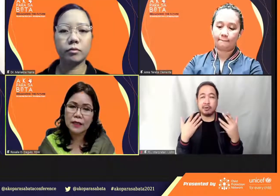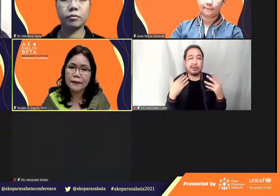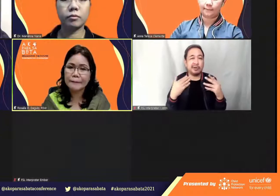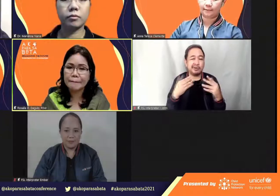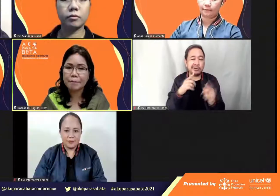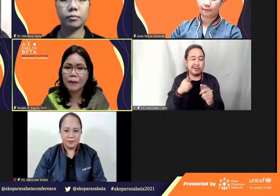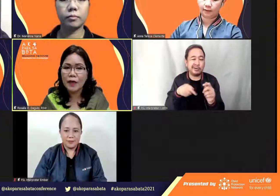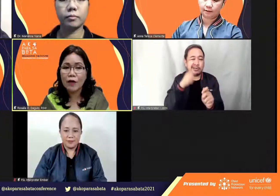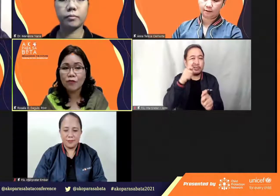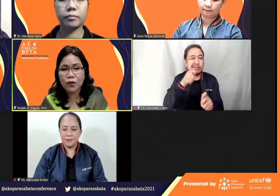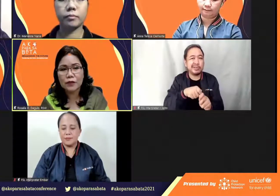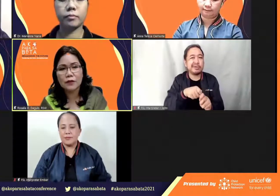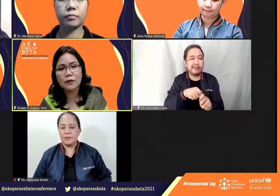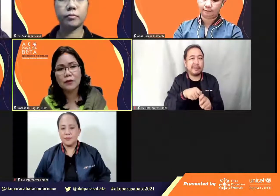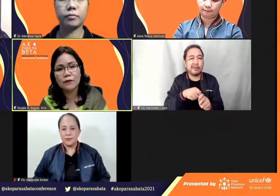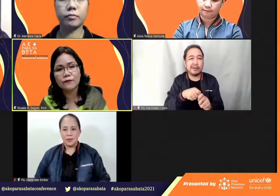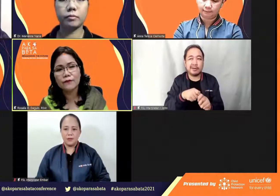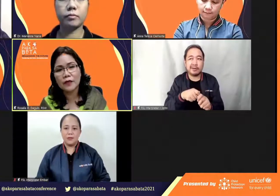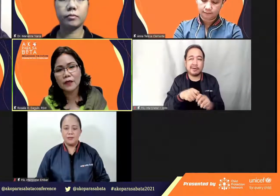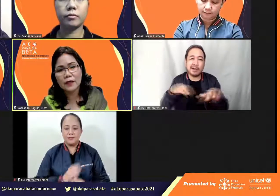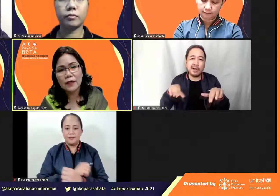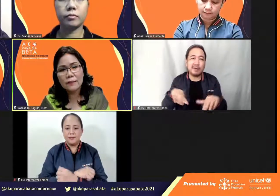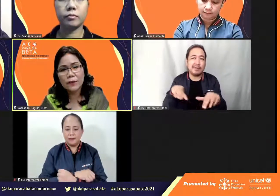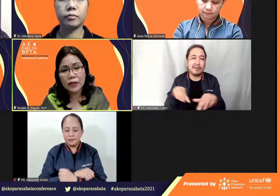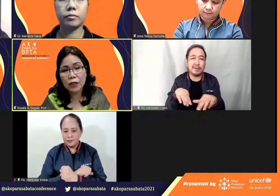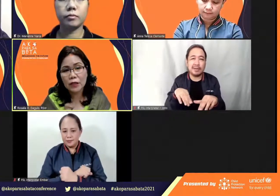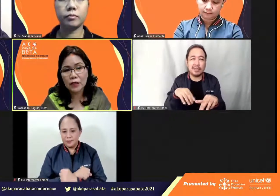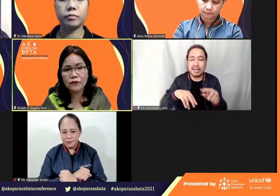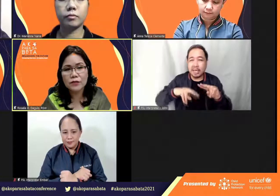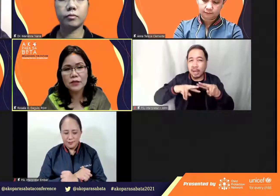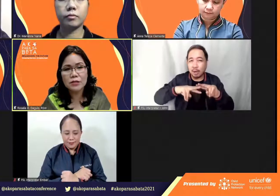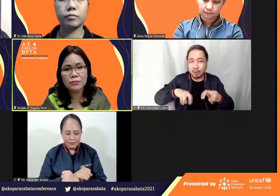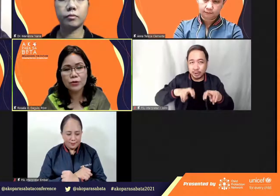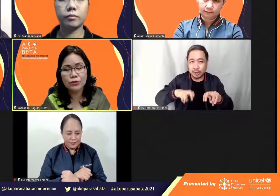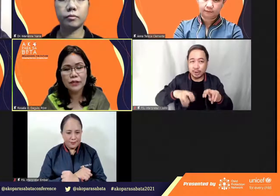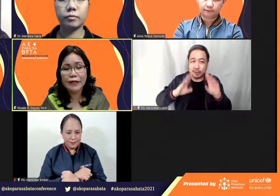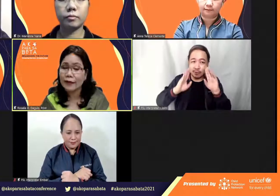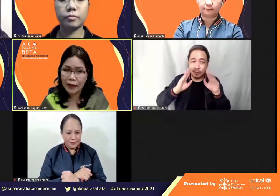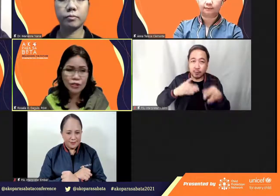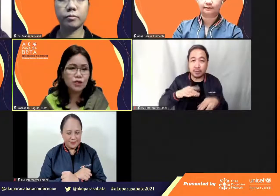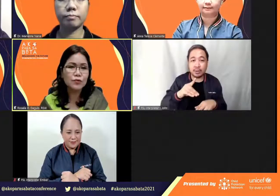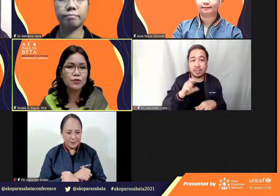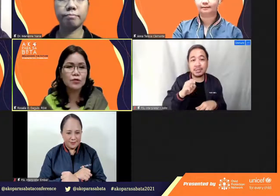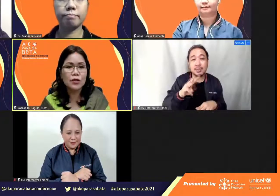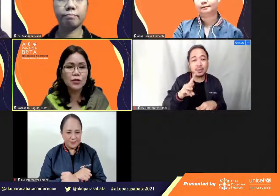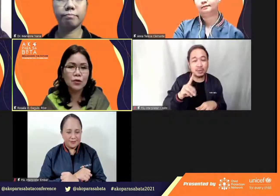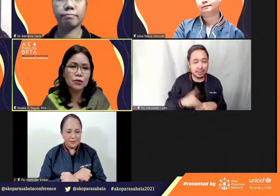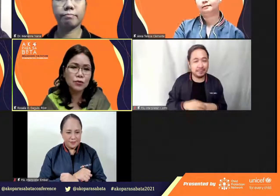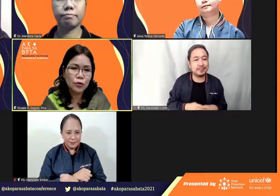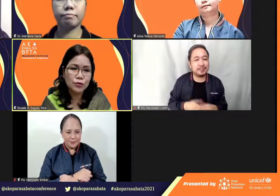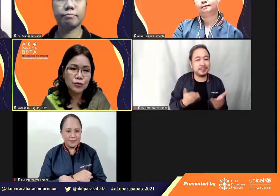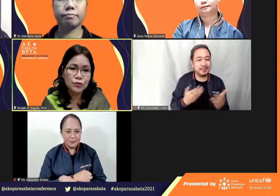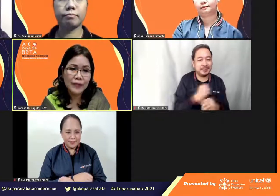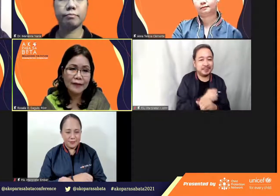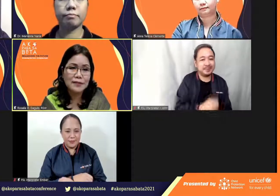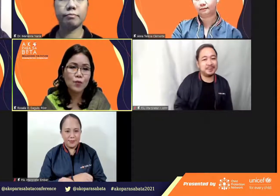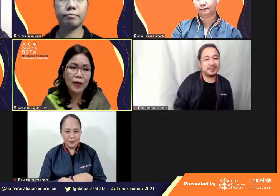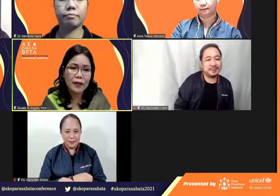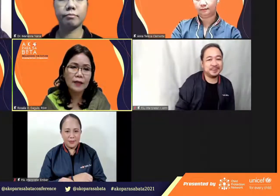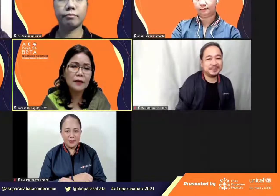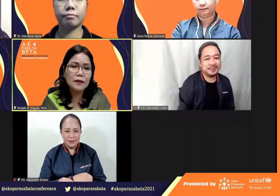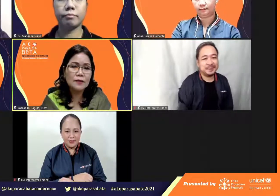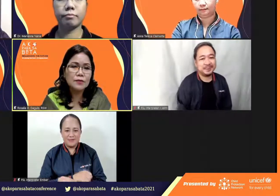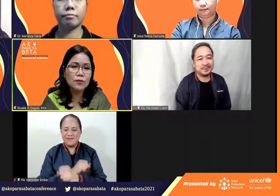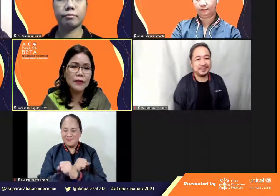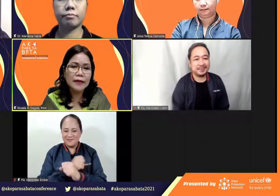specific effort, no, of particularly of the DSWD and the LGUs, no, could also do that as